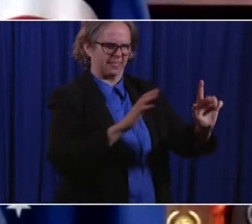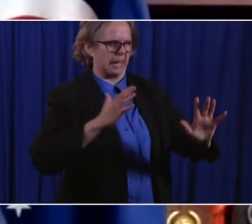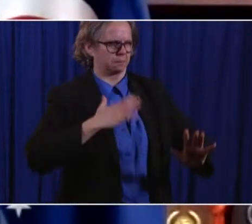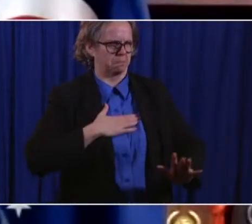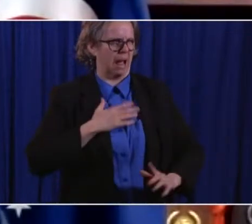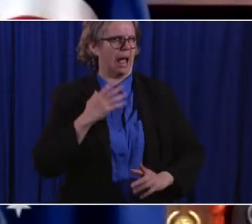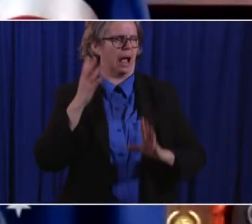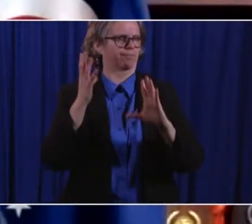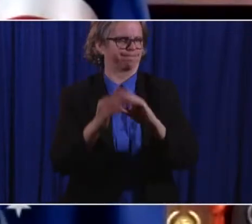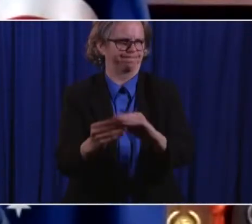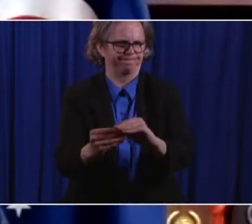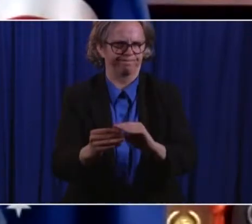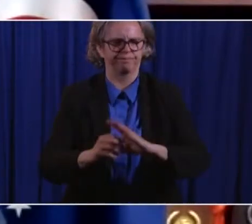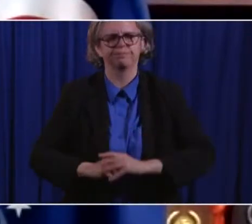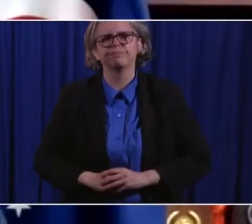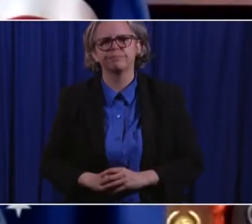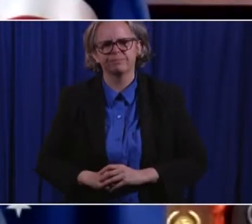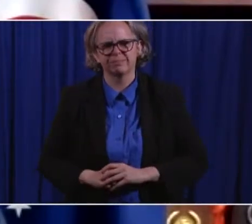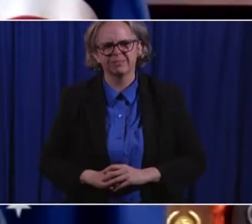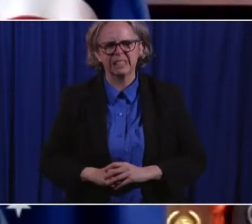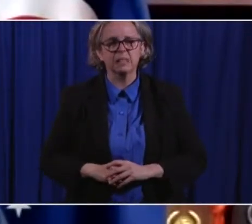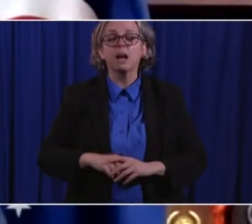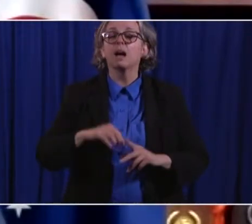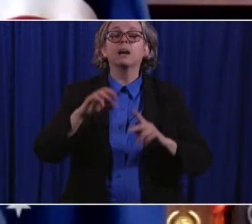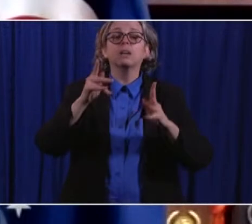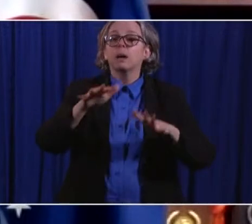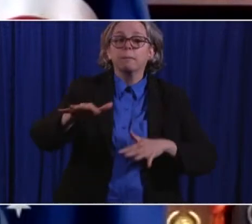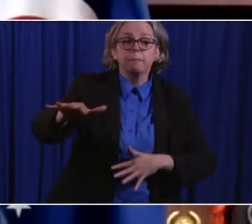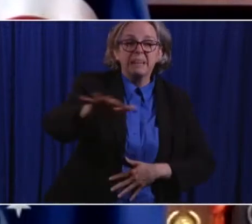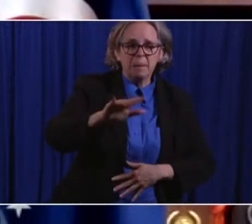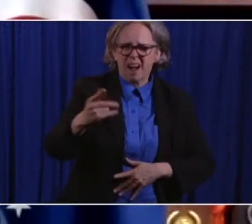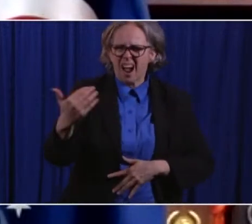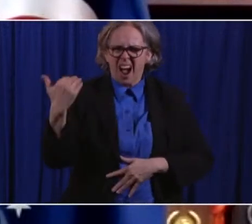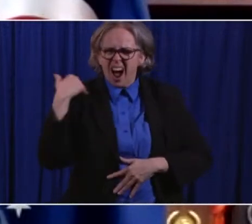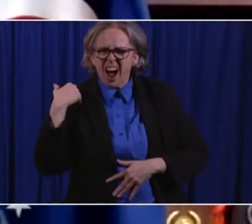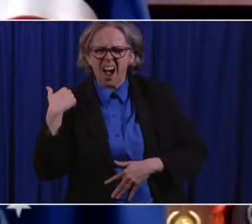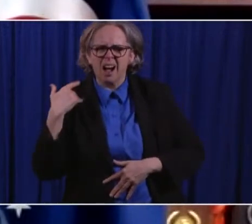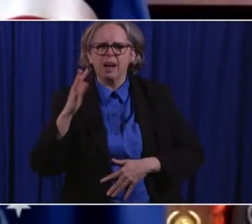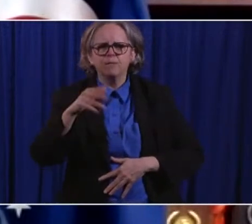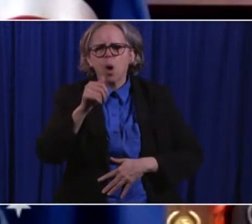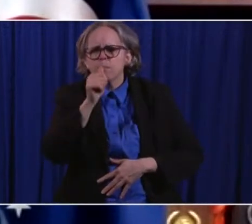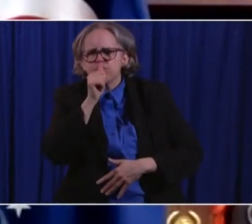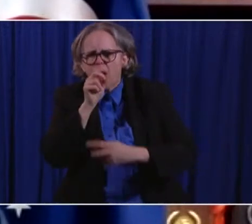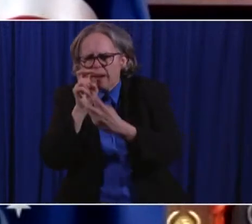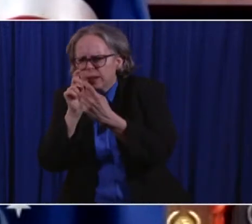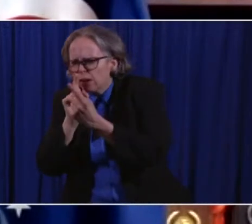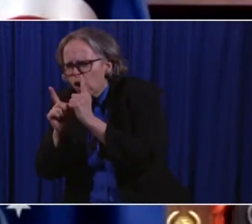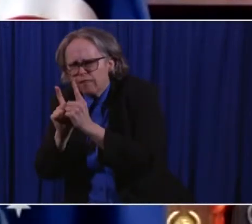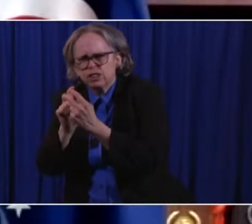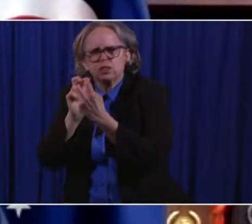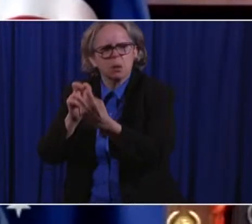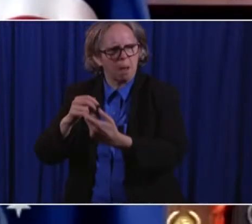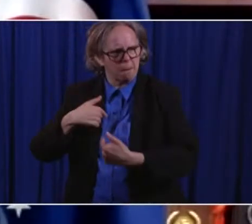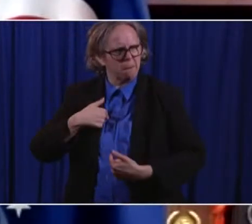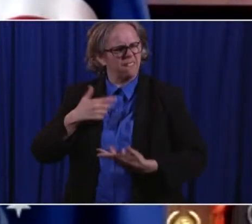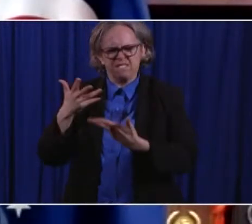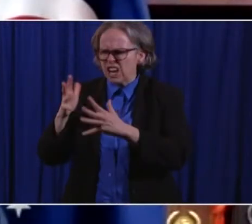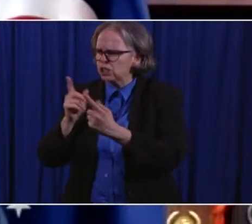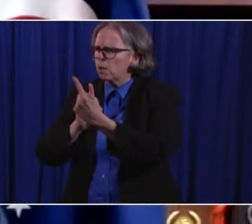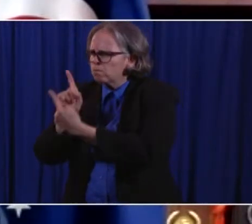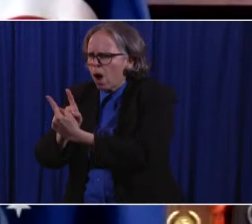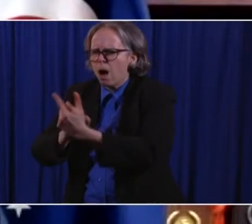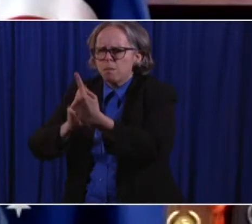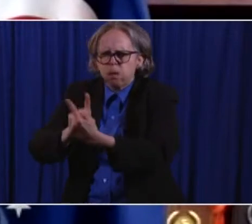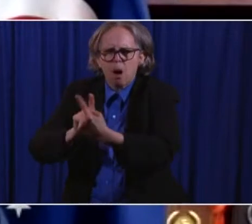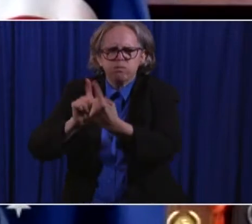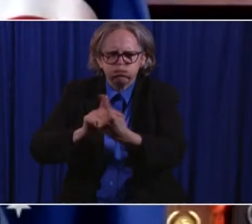me to have private conversations within the community, and I'm having those private conversations within the community. There's a